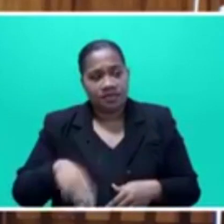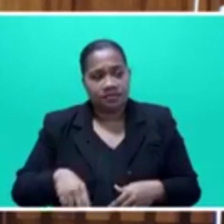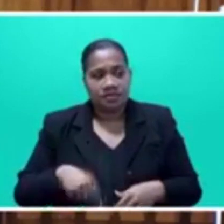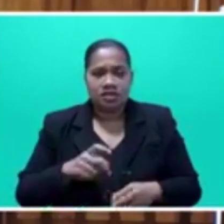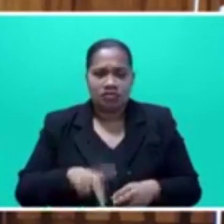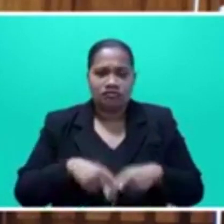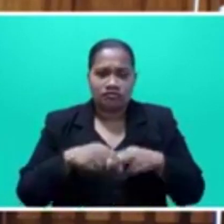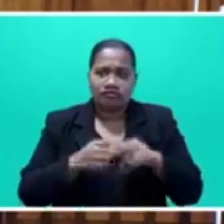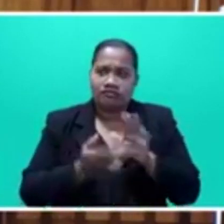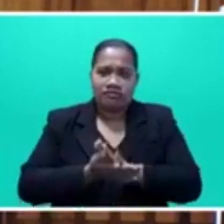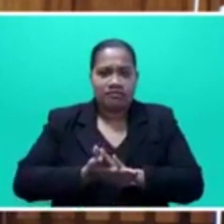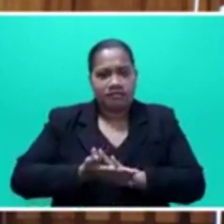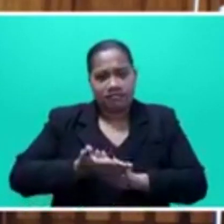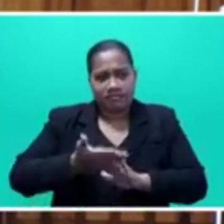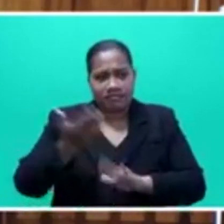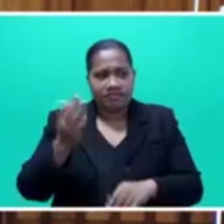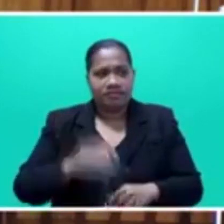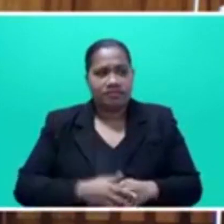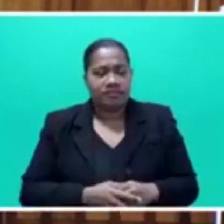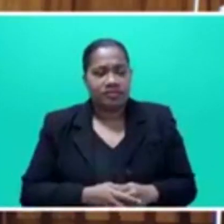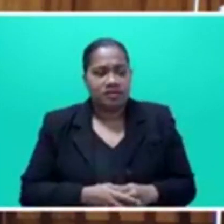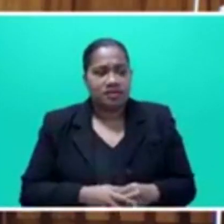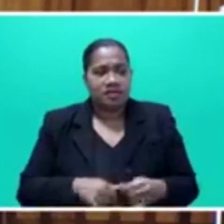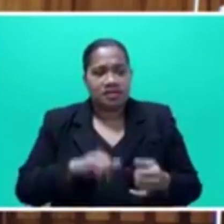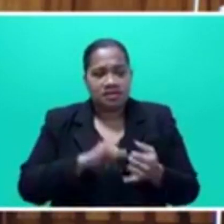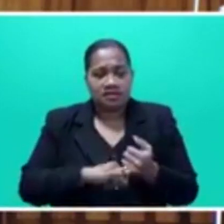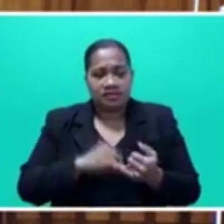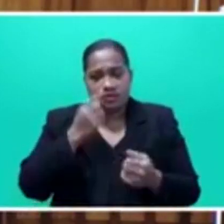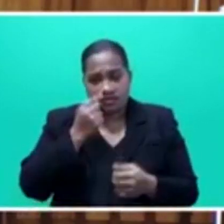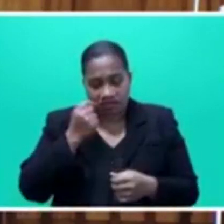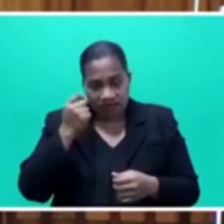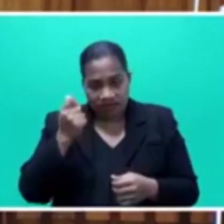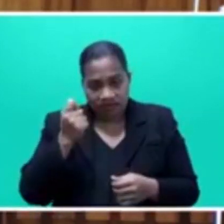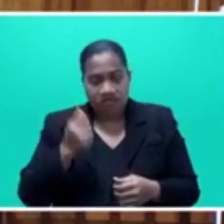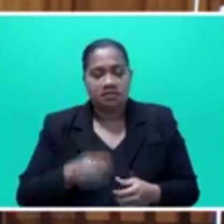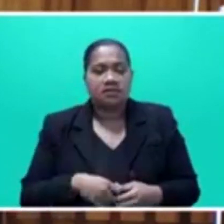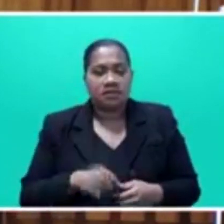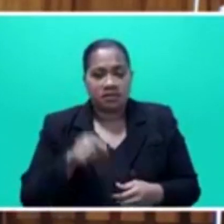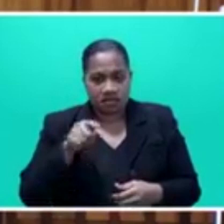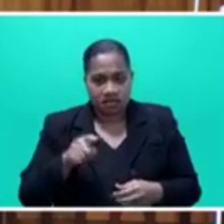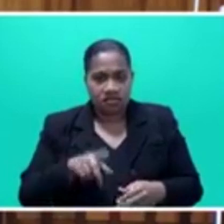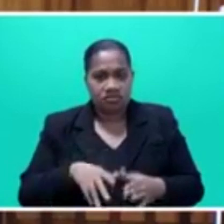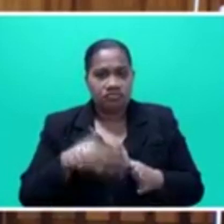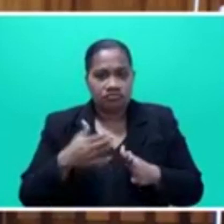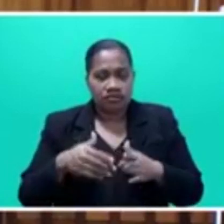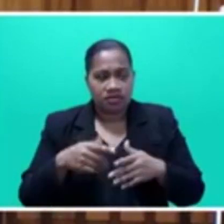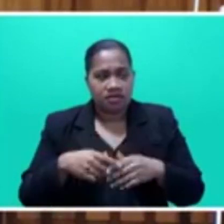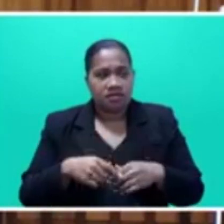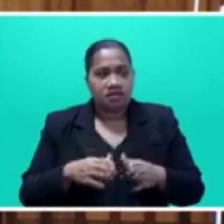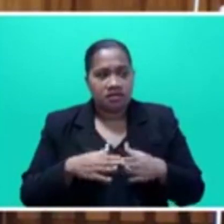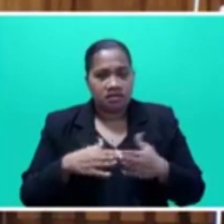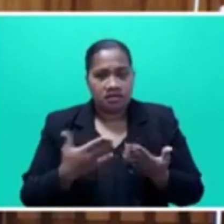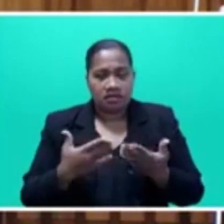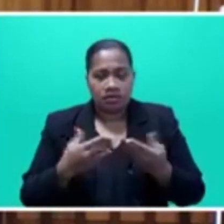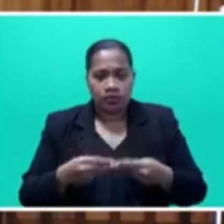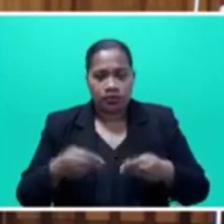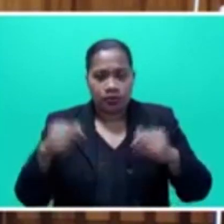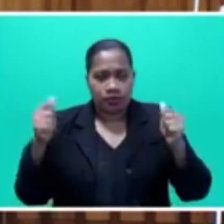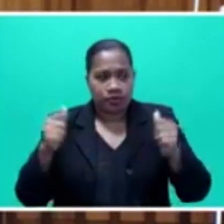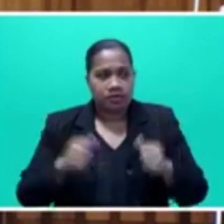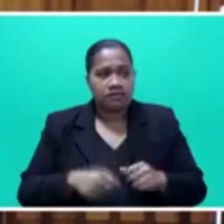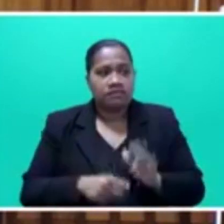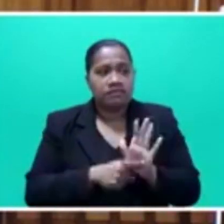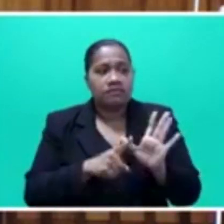train. Chitivani Lalambalavu Rambuka. And that glamour train, I'm telling you, and the shine is wearing off really quickly.